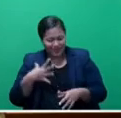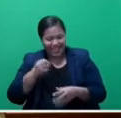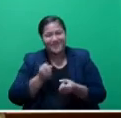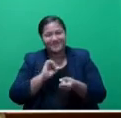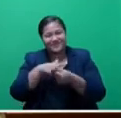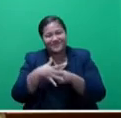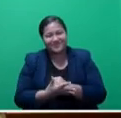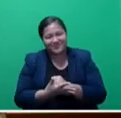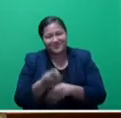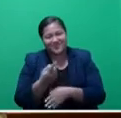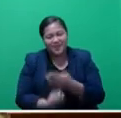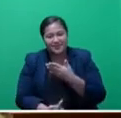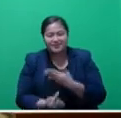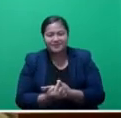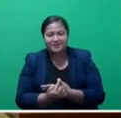COVID-19 pandemic.